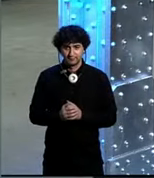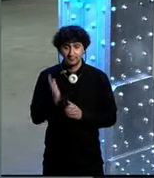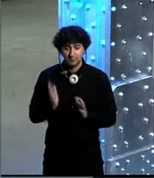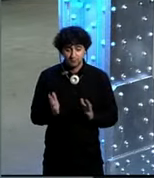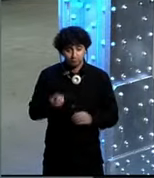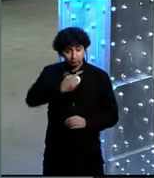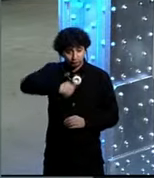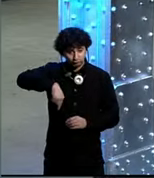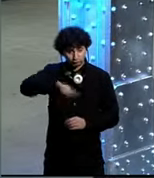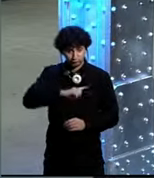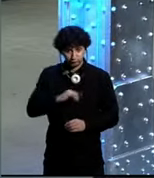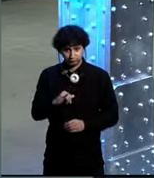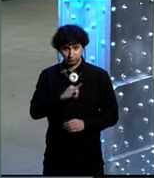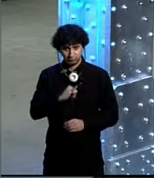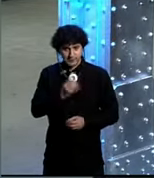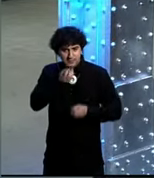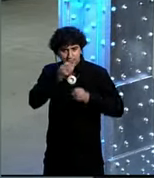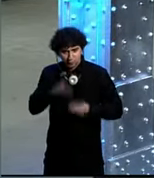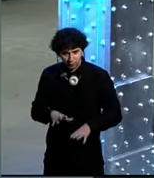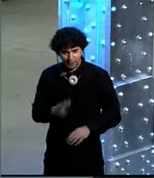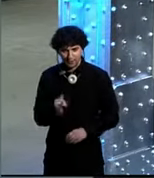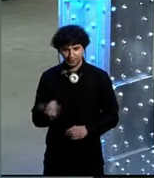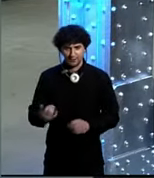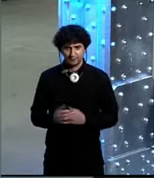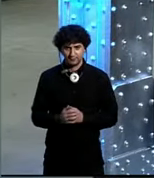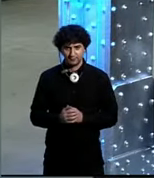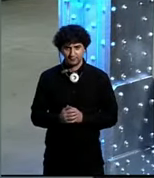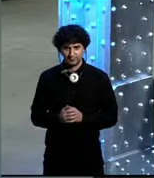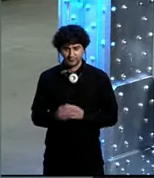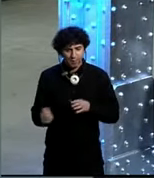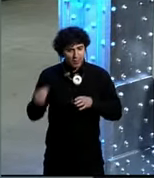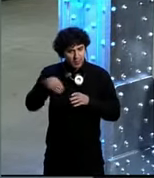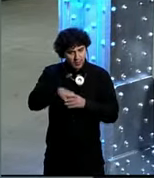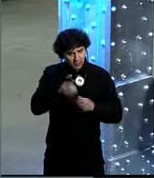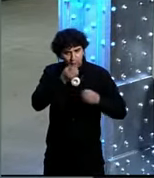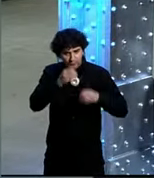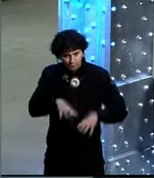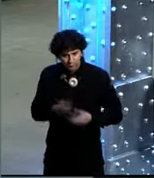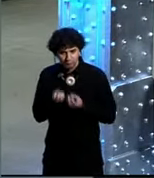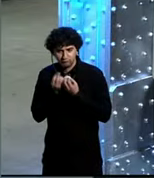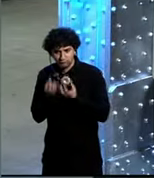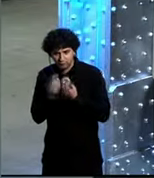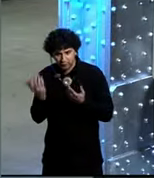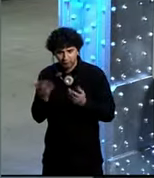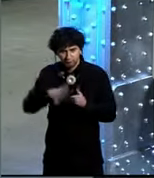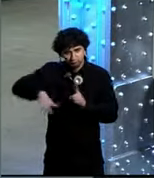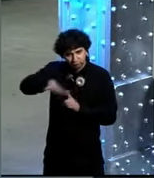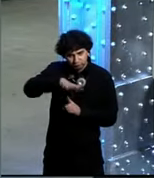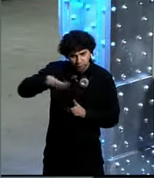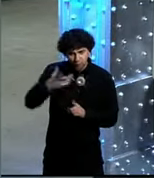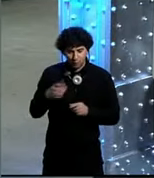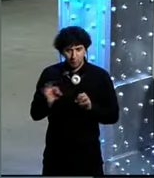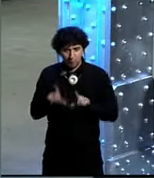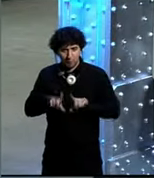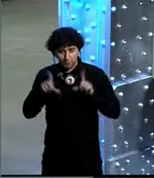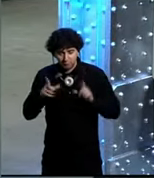stories. Part of the stories we want to tell, building the background or the framework our stories are reflected onto or built